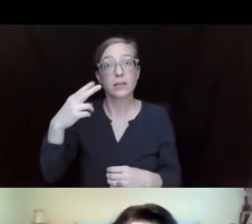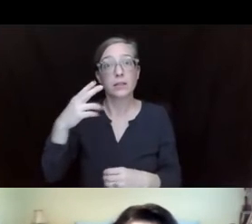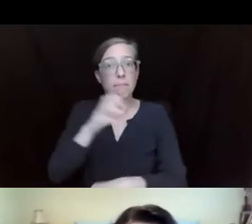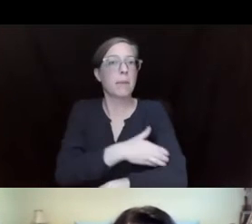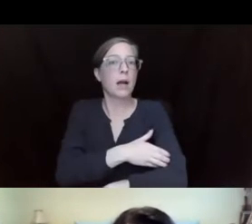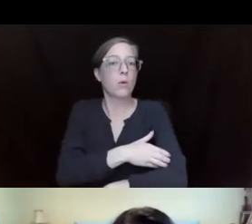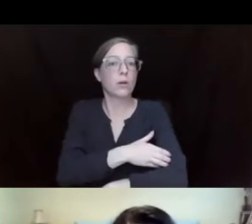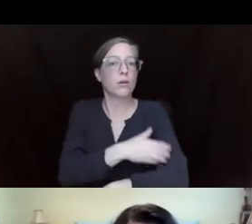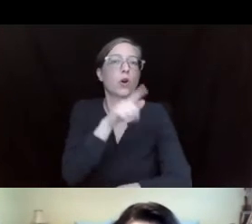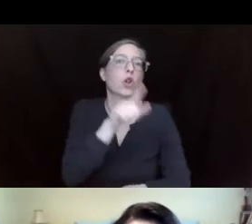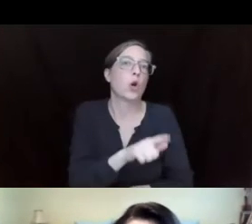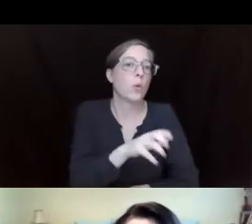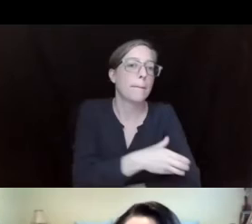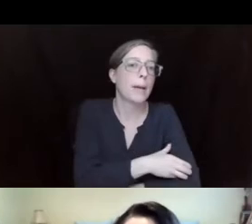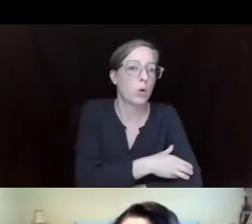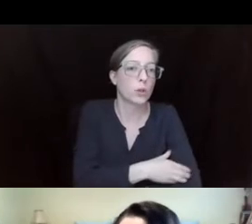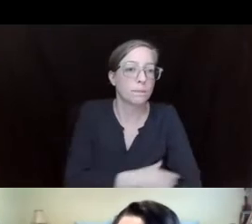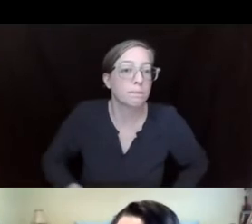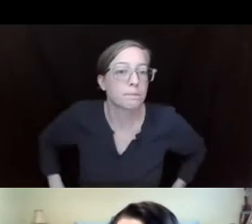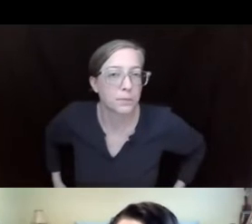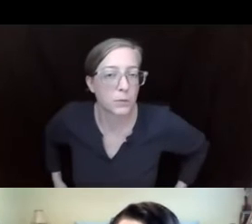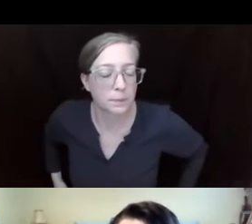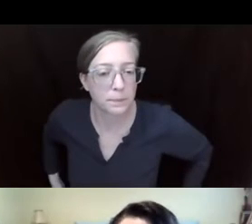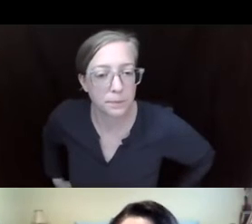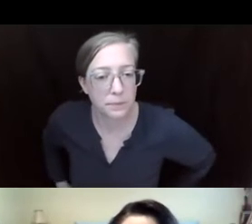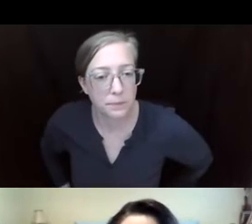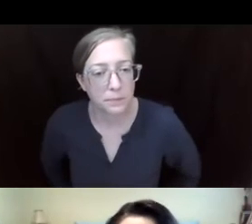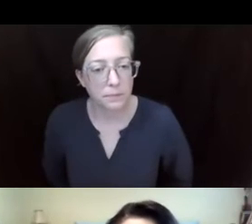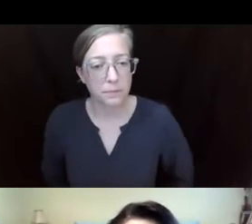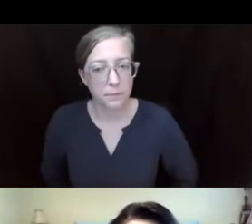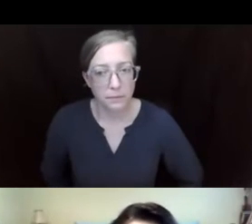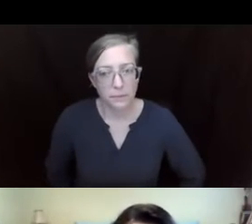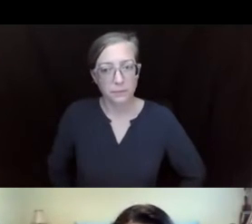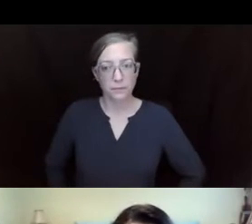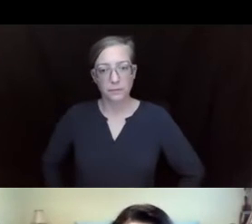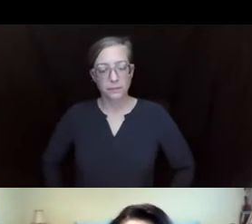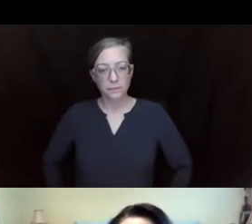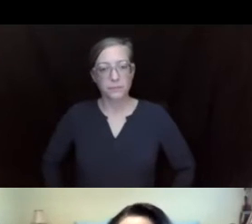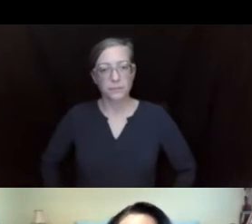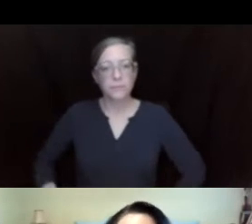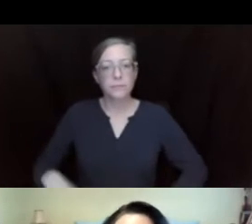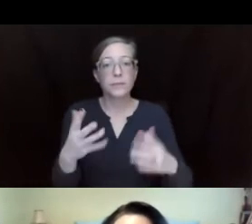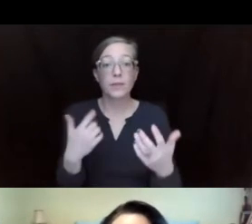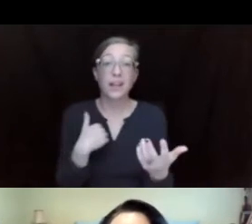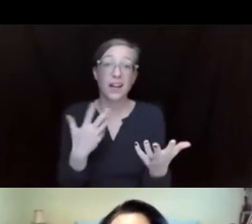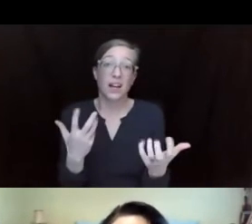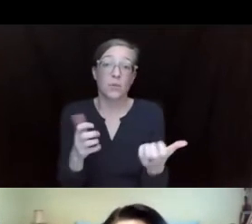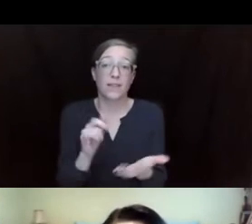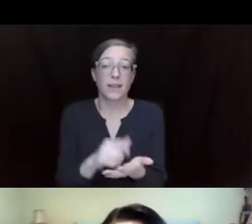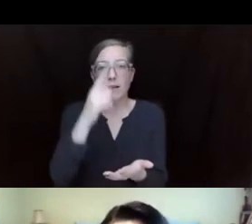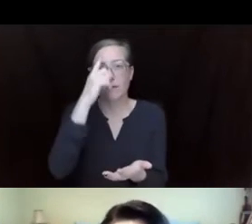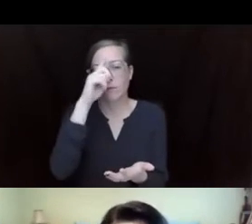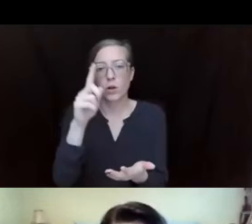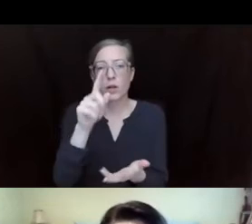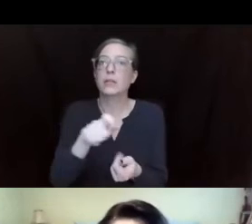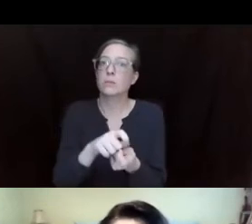magnitude, higher magnitude, lower magnitude. Now, why do I want that? For a very specific reason. Those